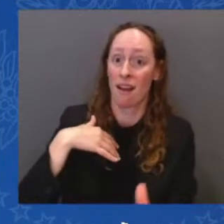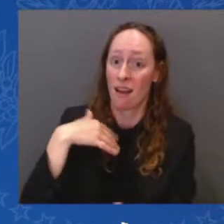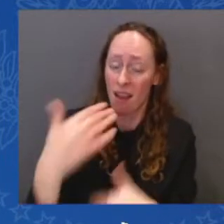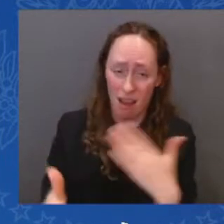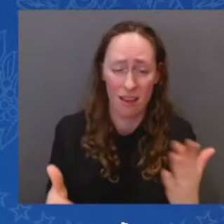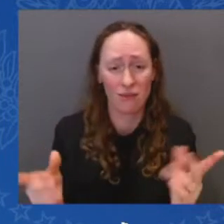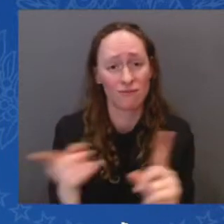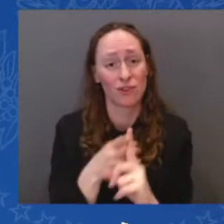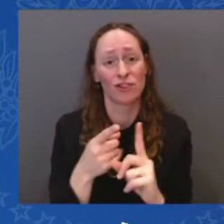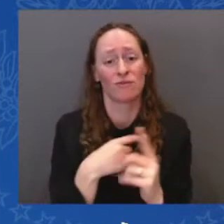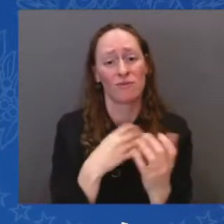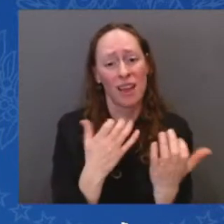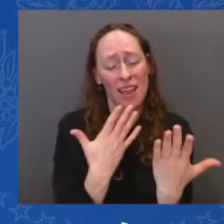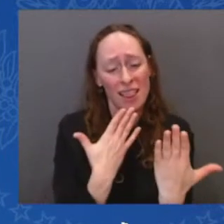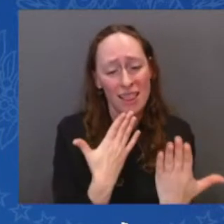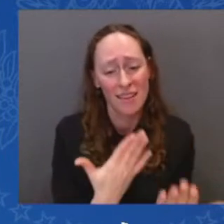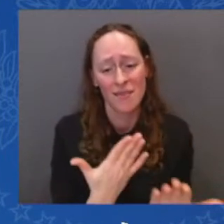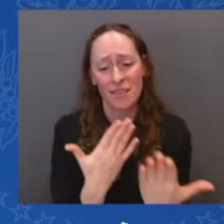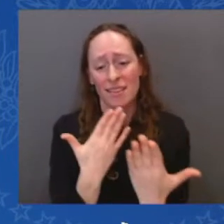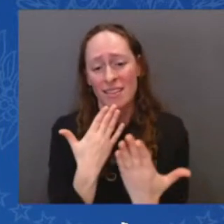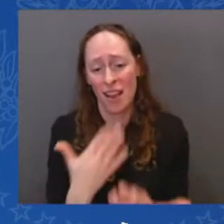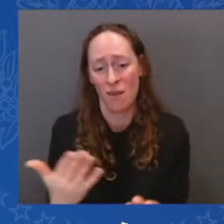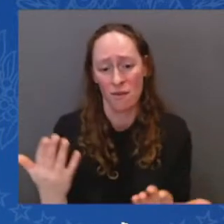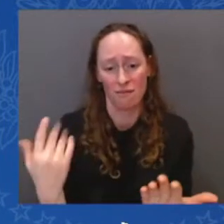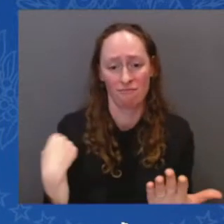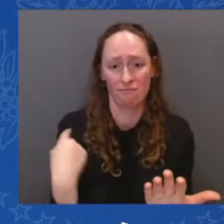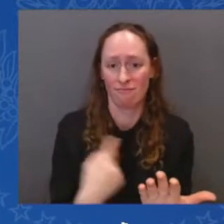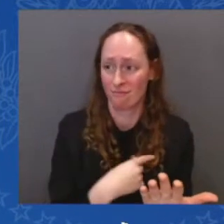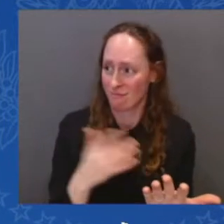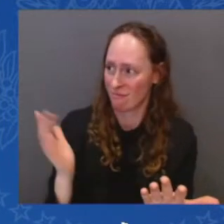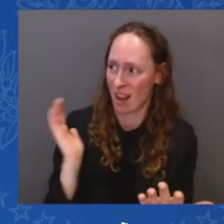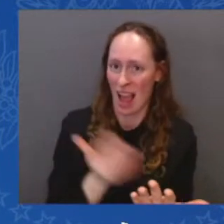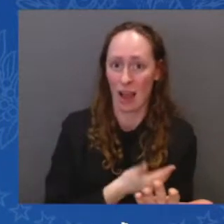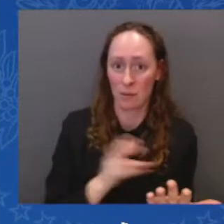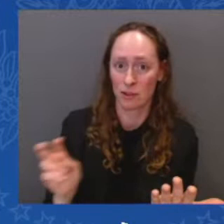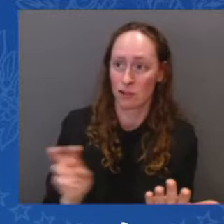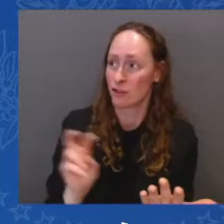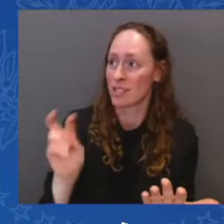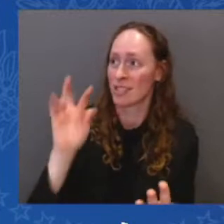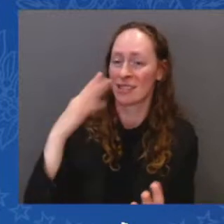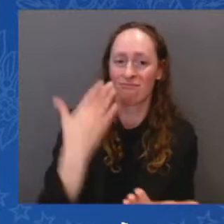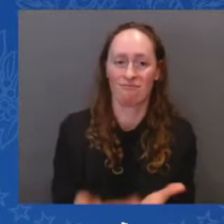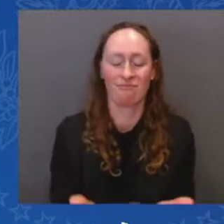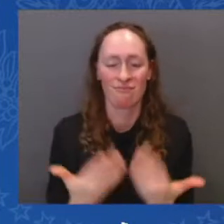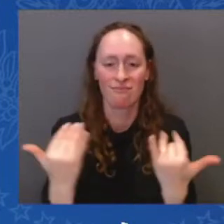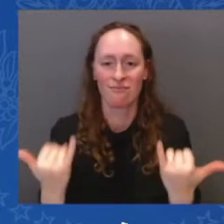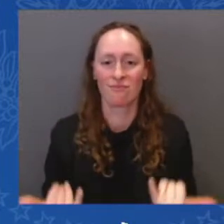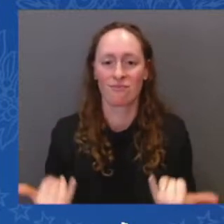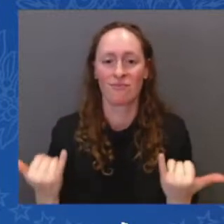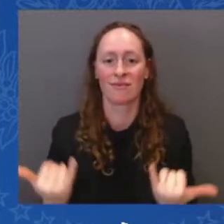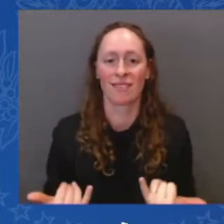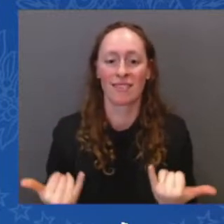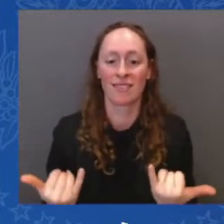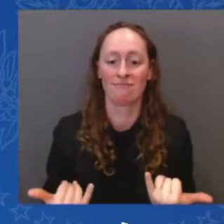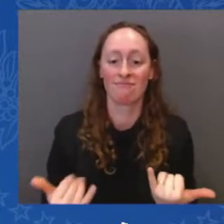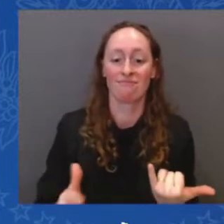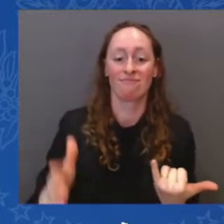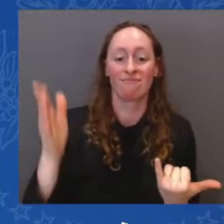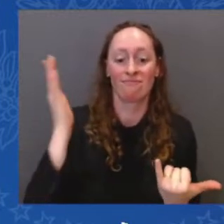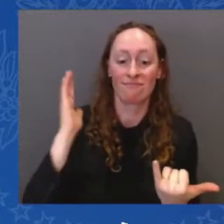far. To the Air Force leadership, airmen and families we had the opportunity to work